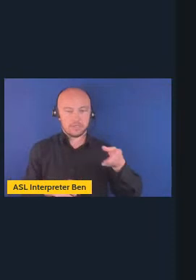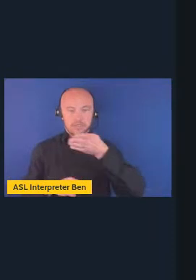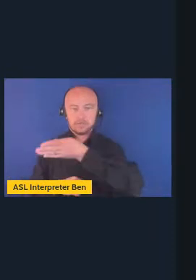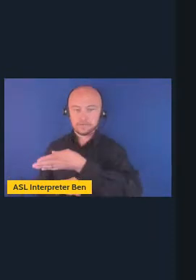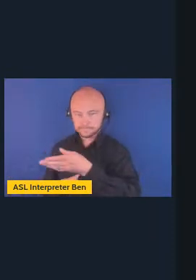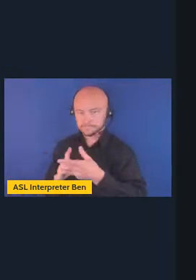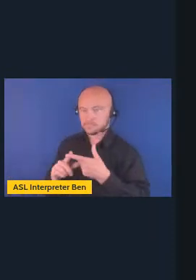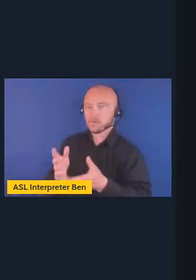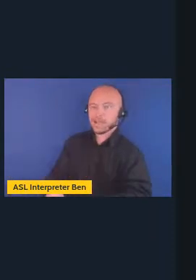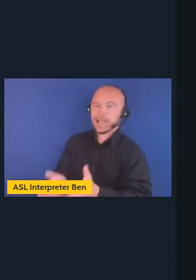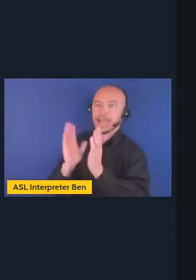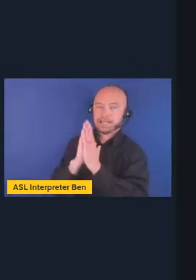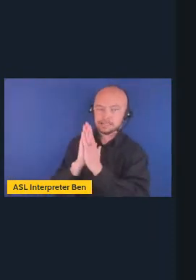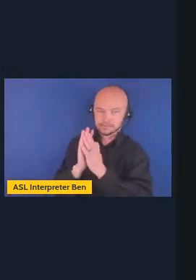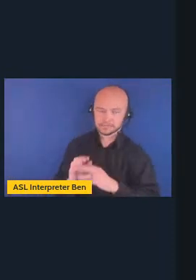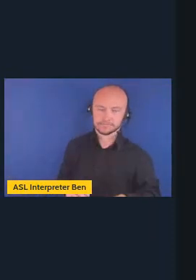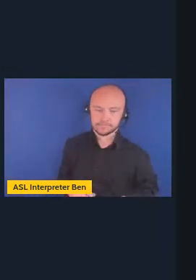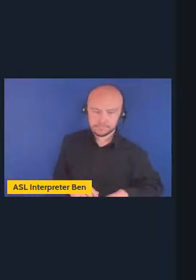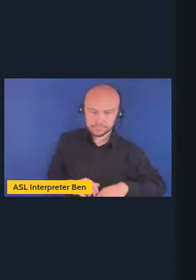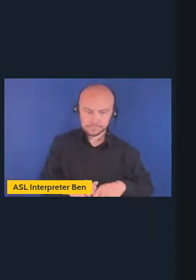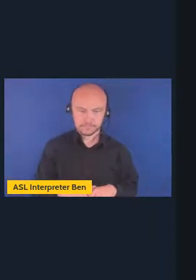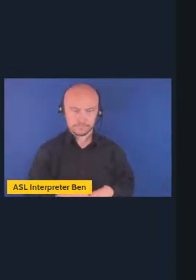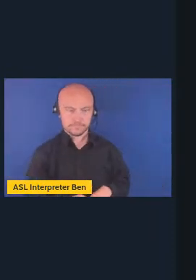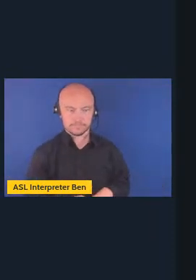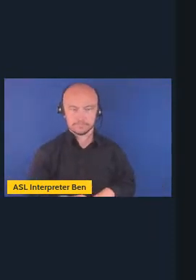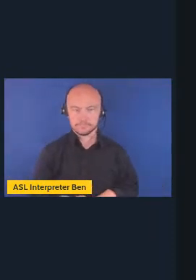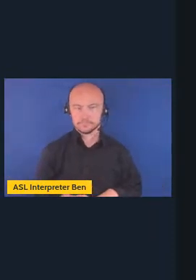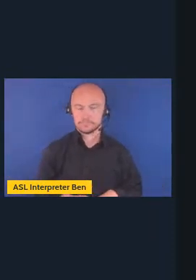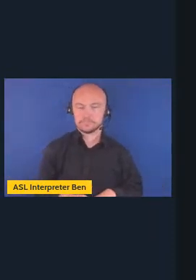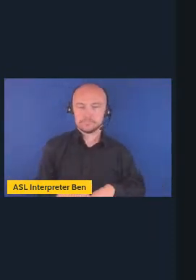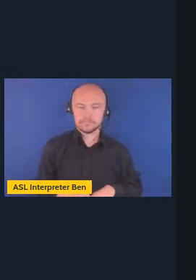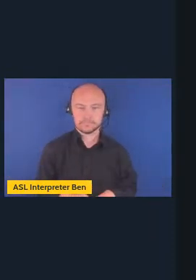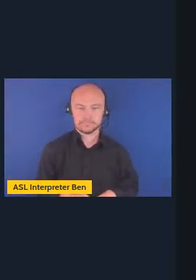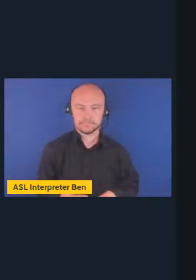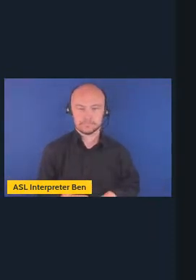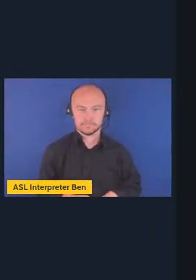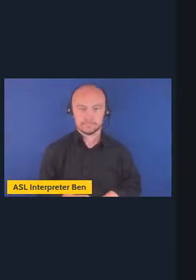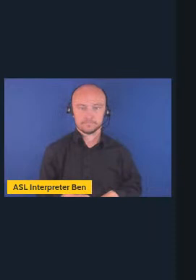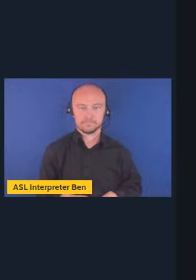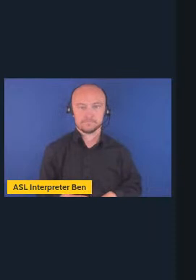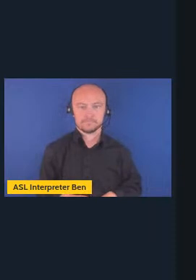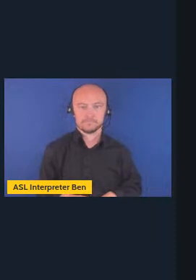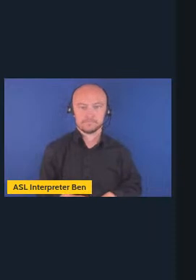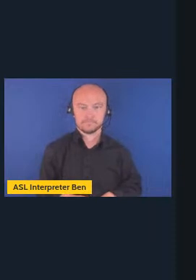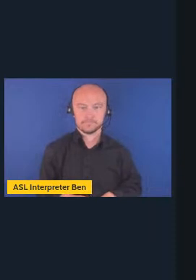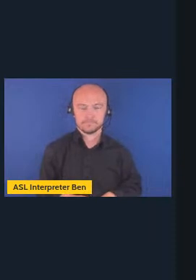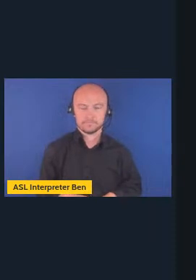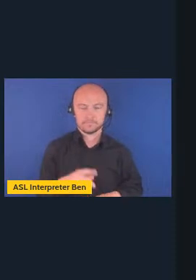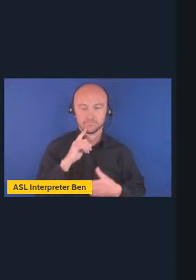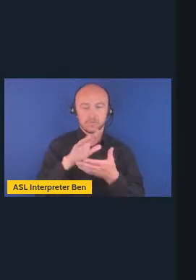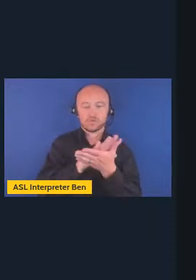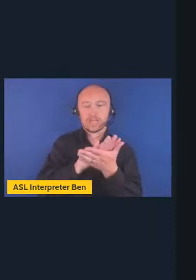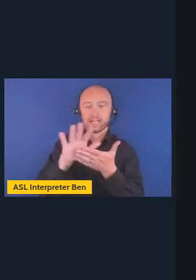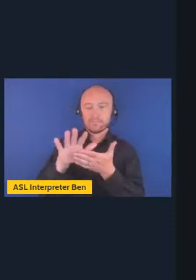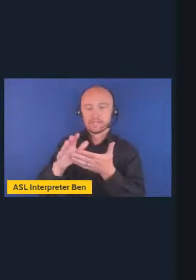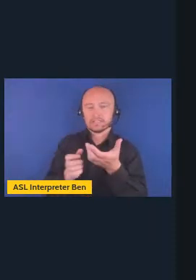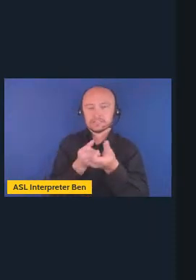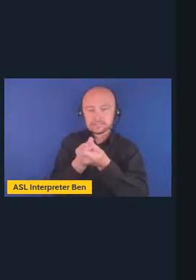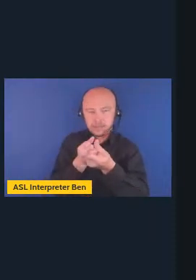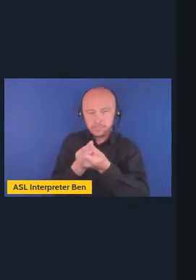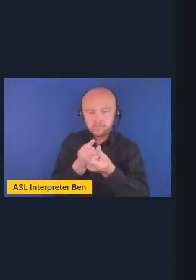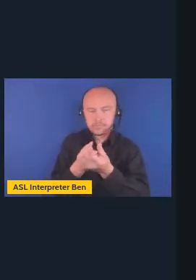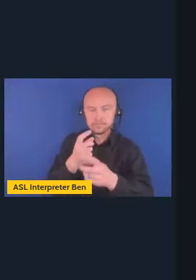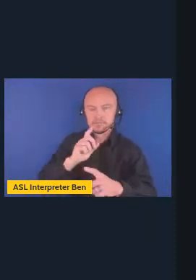to ask for those two permissions, the put object and the abort. So that's just a nice supplement of what